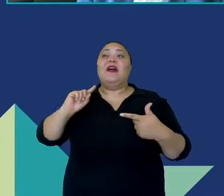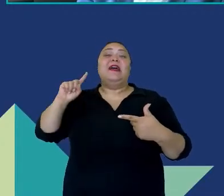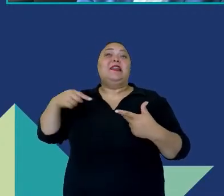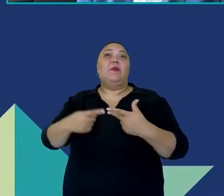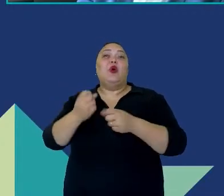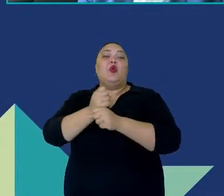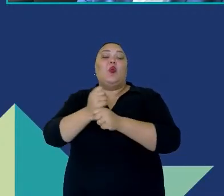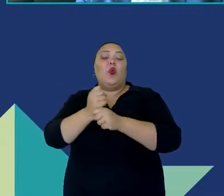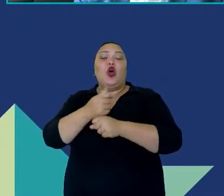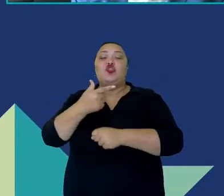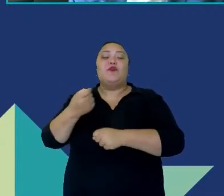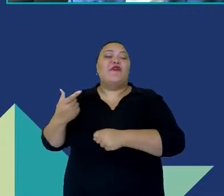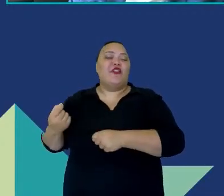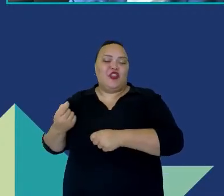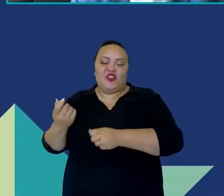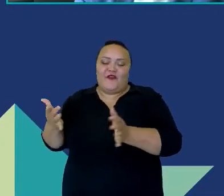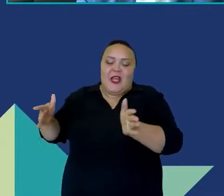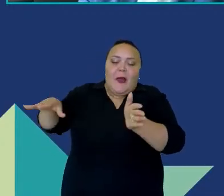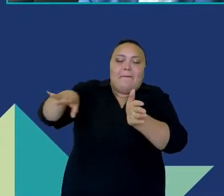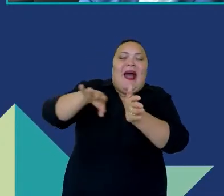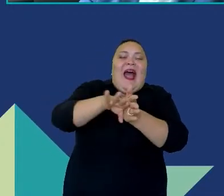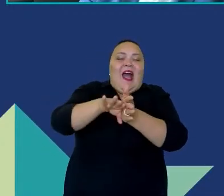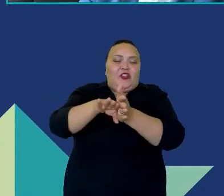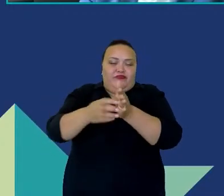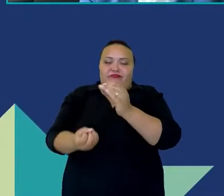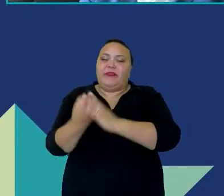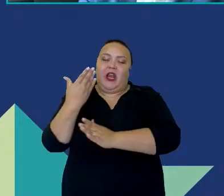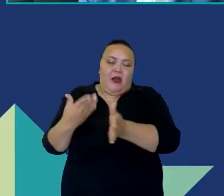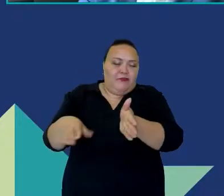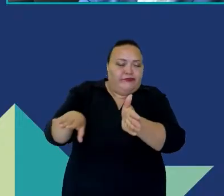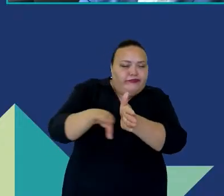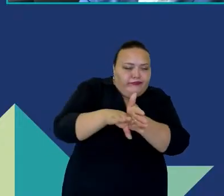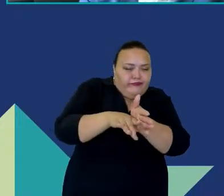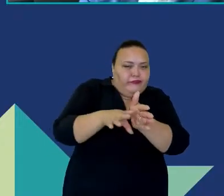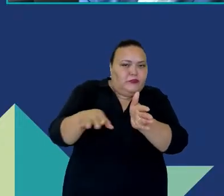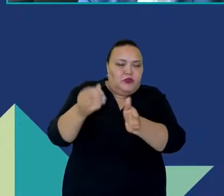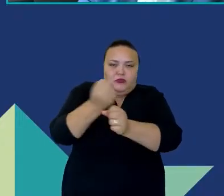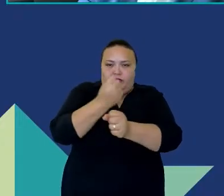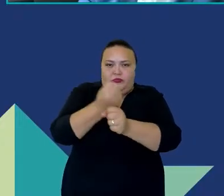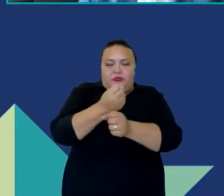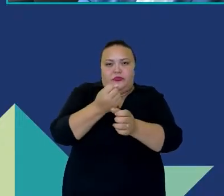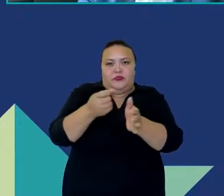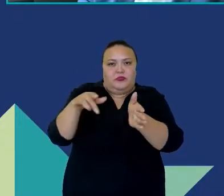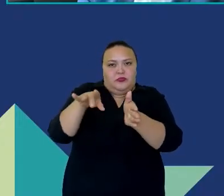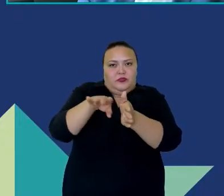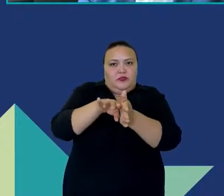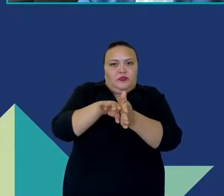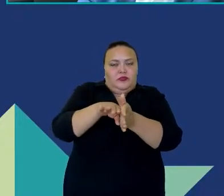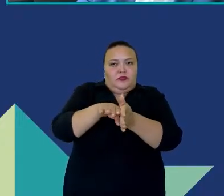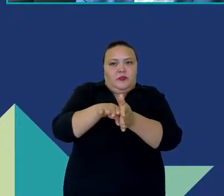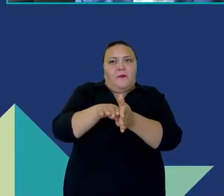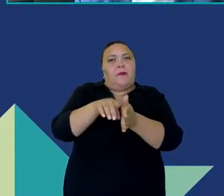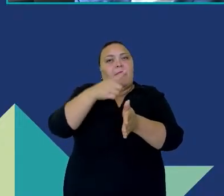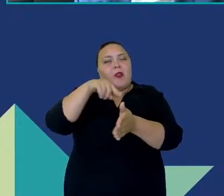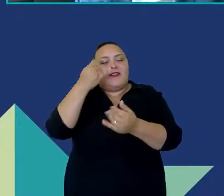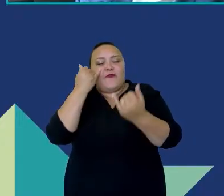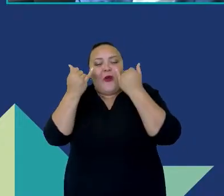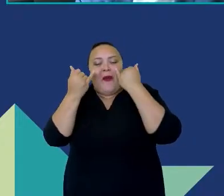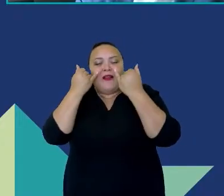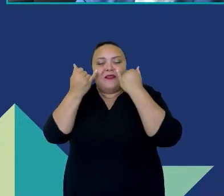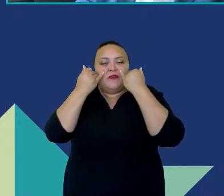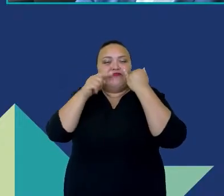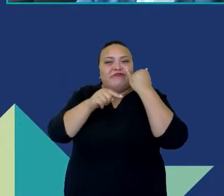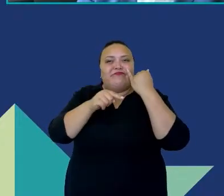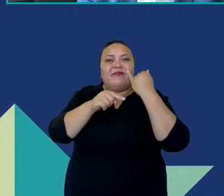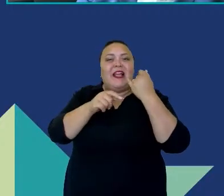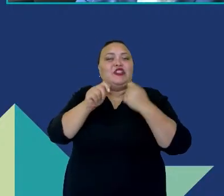historic information that you can obtain from satellite photography, you understand what is underneath the pond.